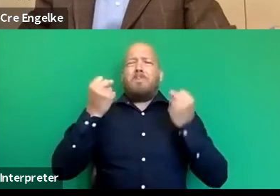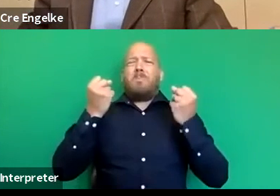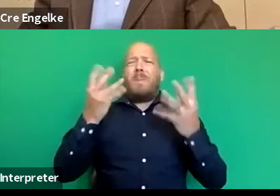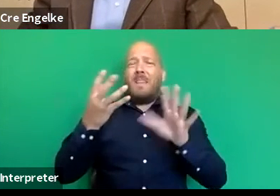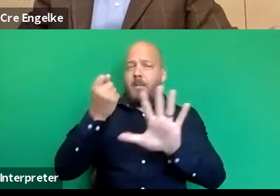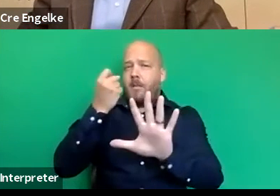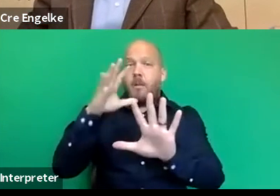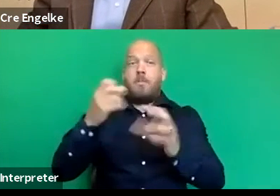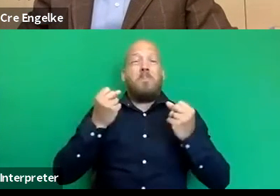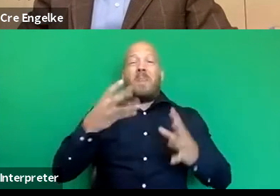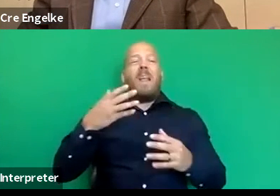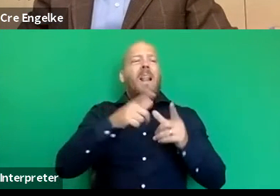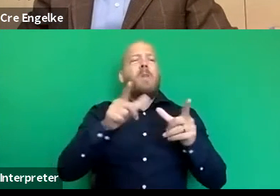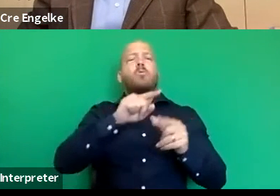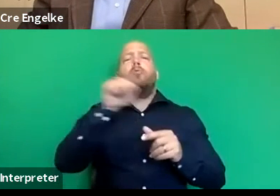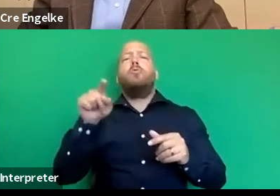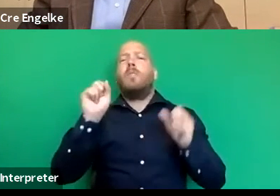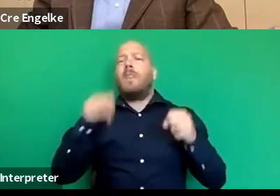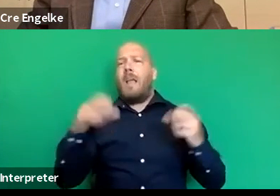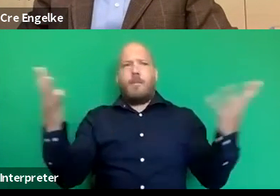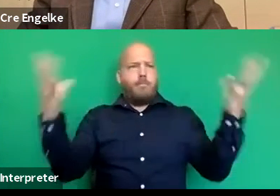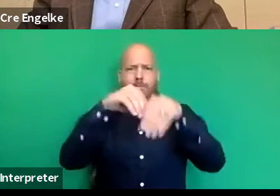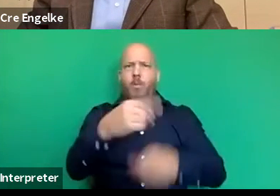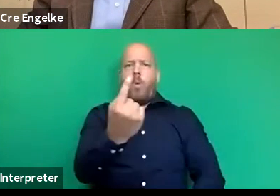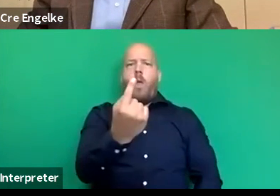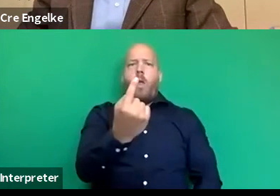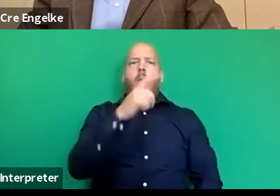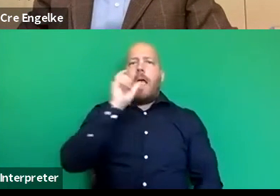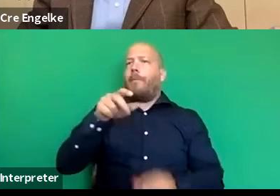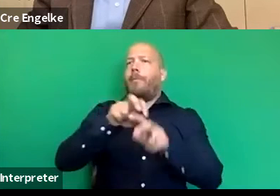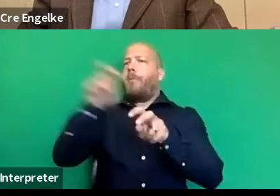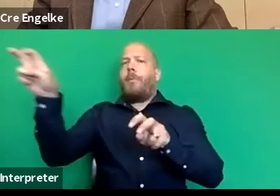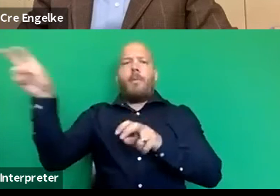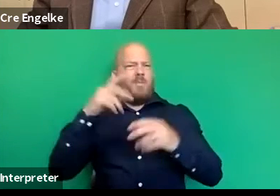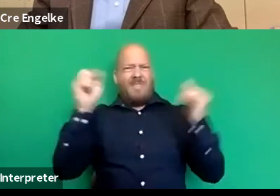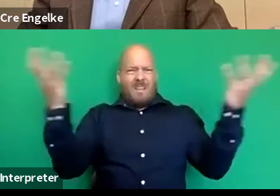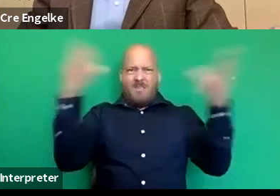where ASR could potentially be hugely beneficial.